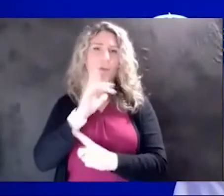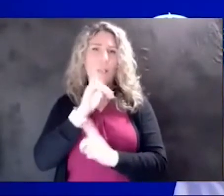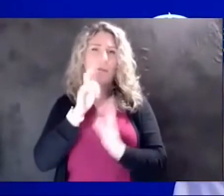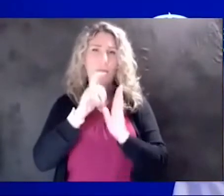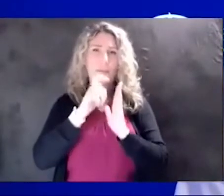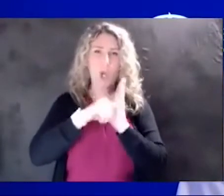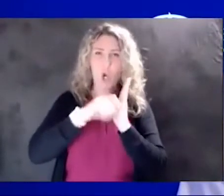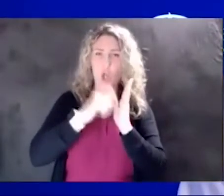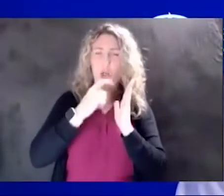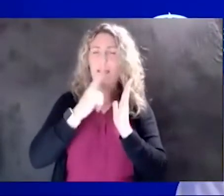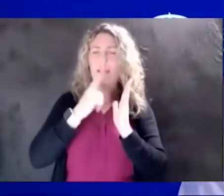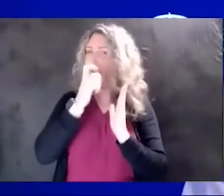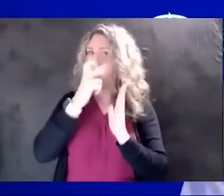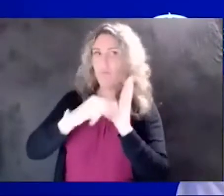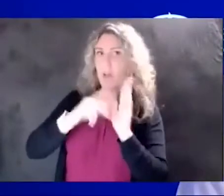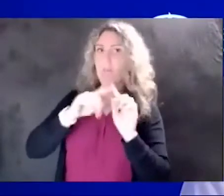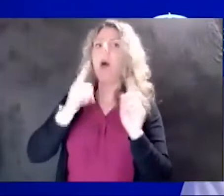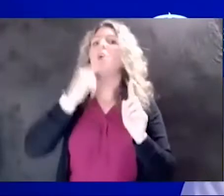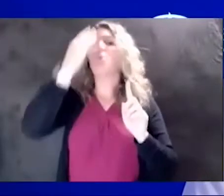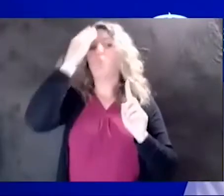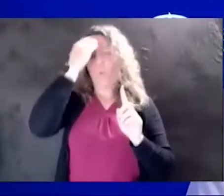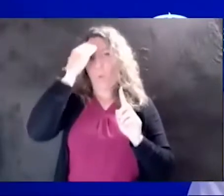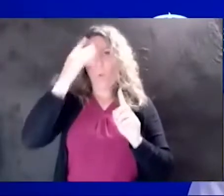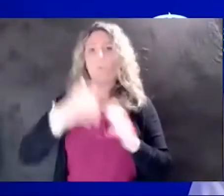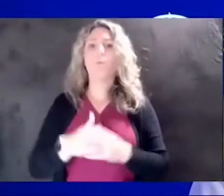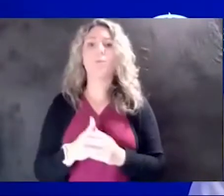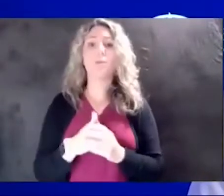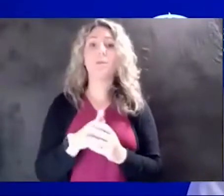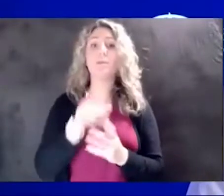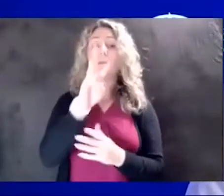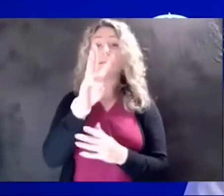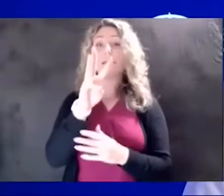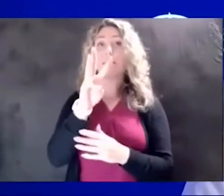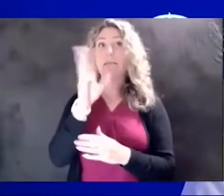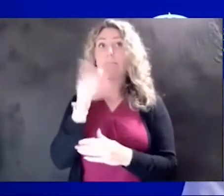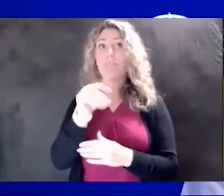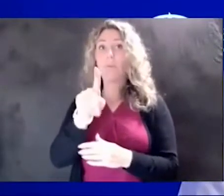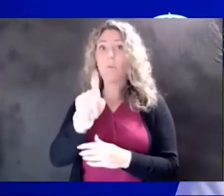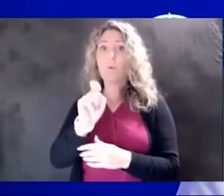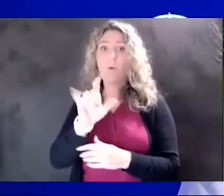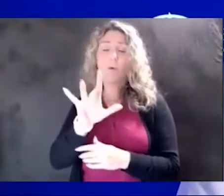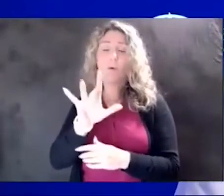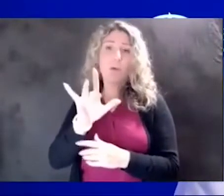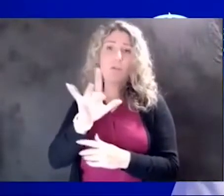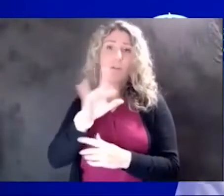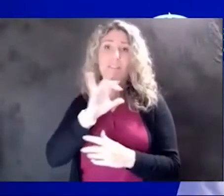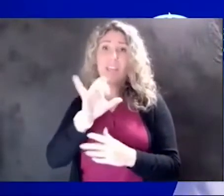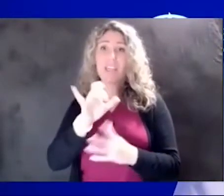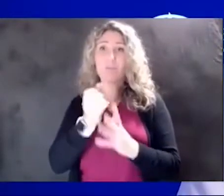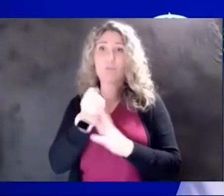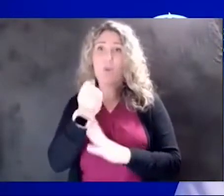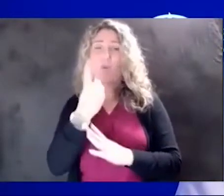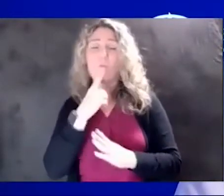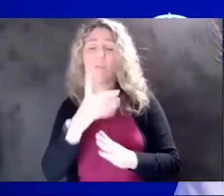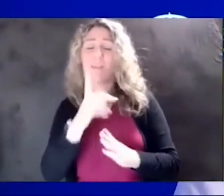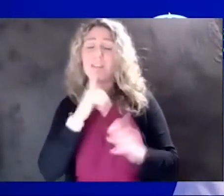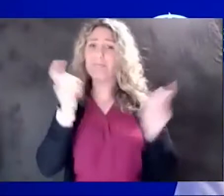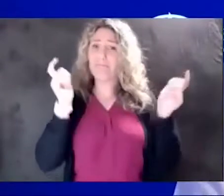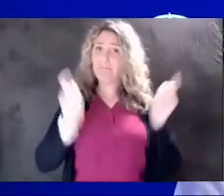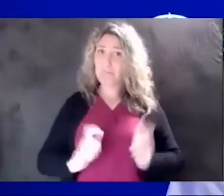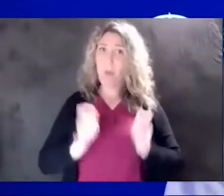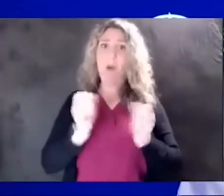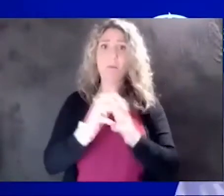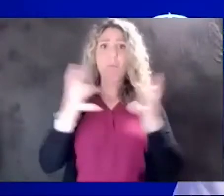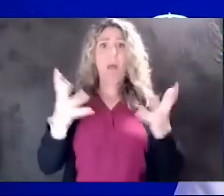out there. 6 of those 125 cases were breakthroughs. So that is a very small proportion of the total amount of cases.